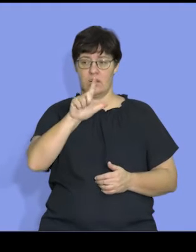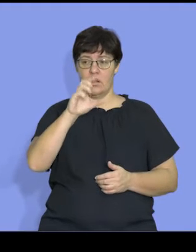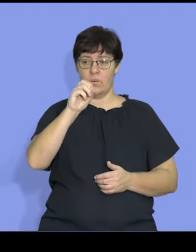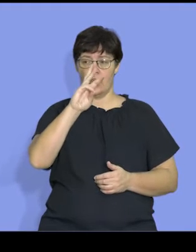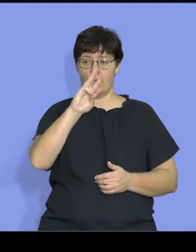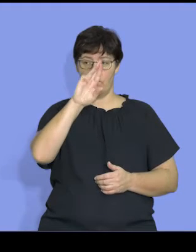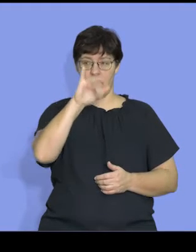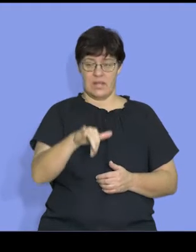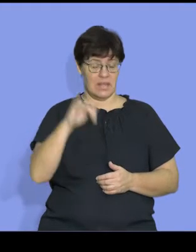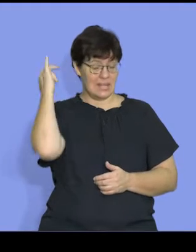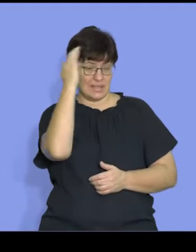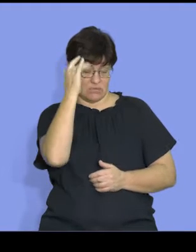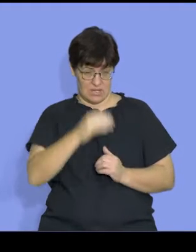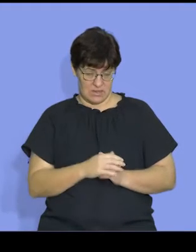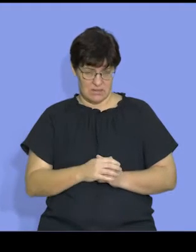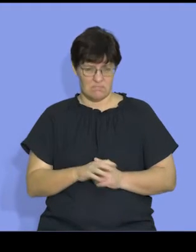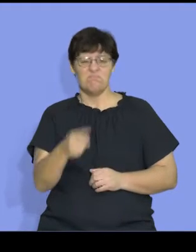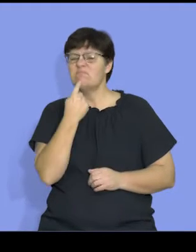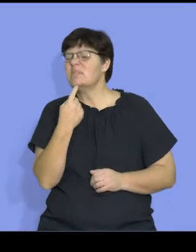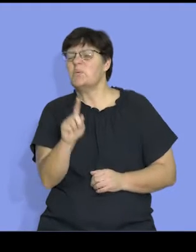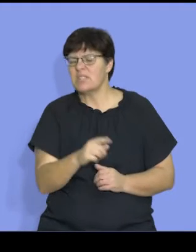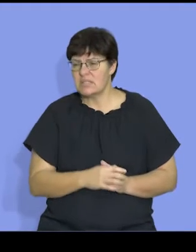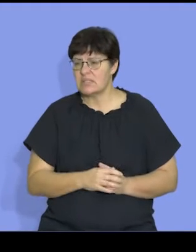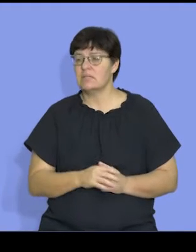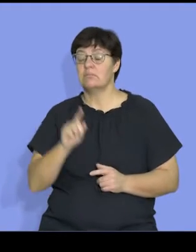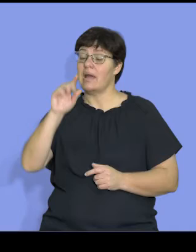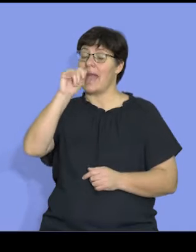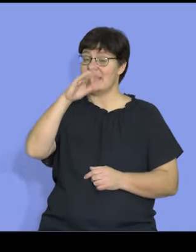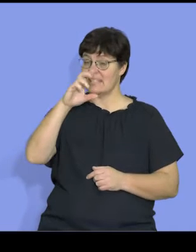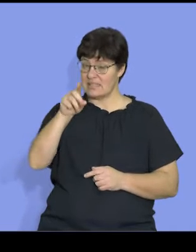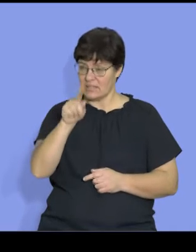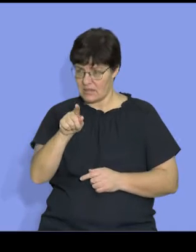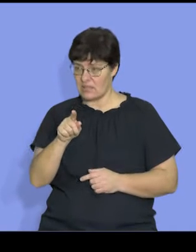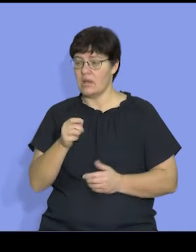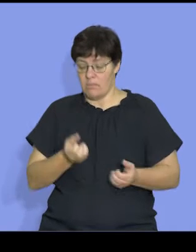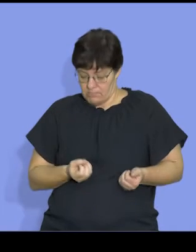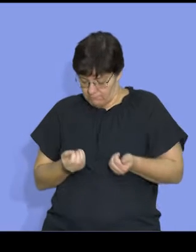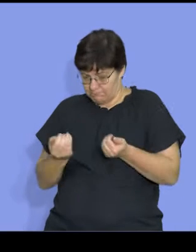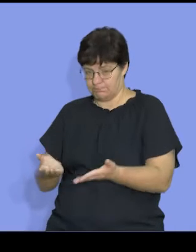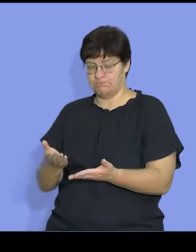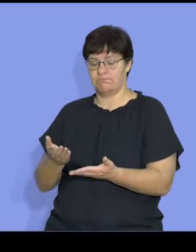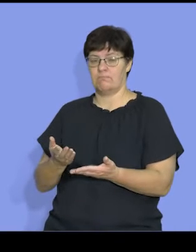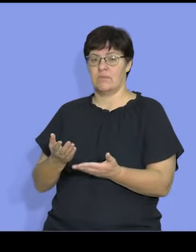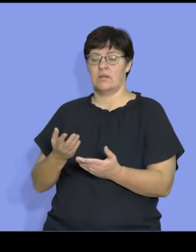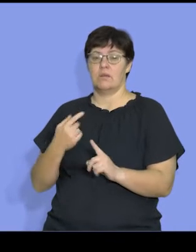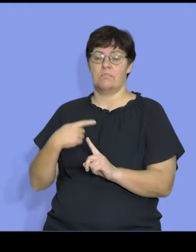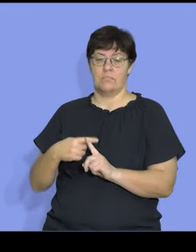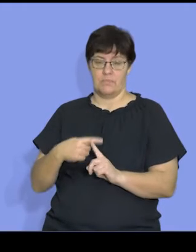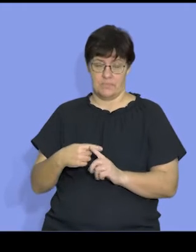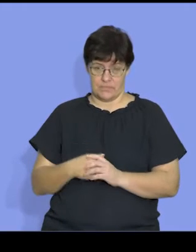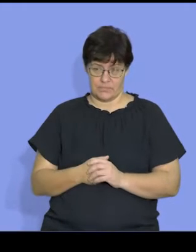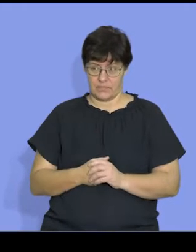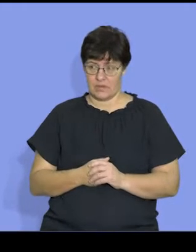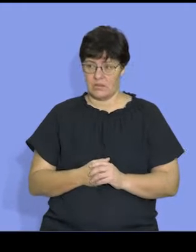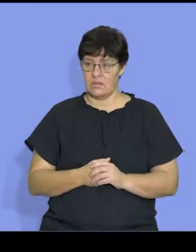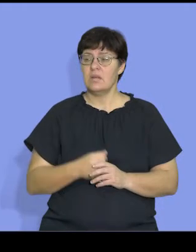Lauri-Bronsted theory. What does it say? It defines an acid as a proton donor, right? And then a proton is your